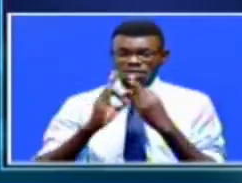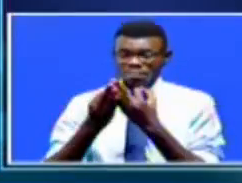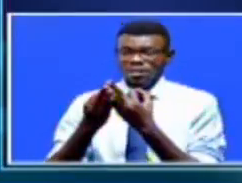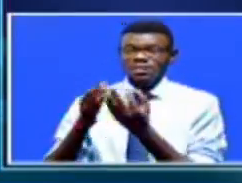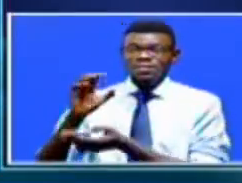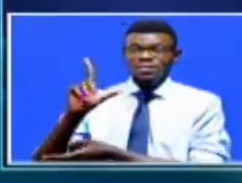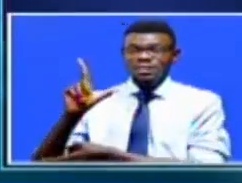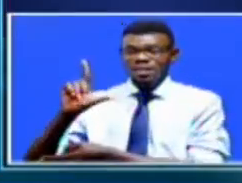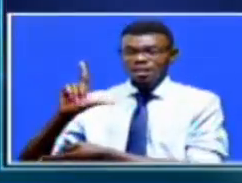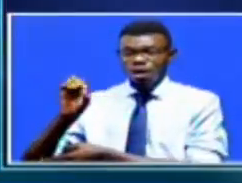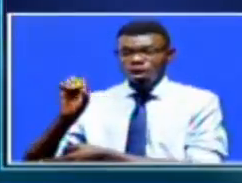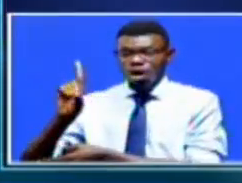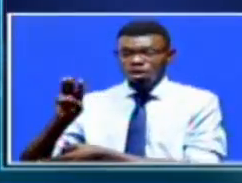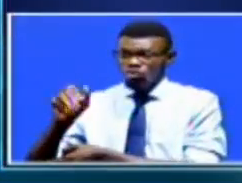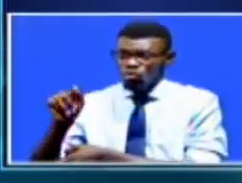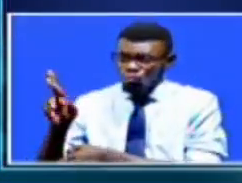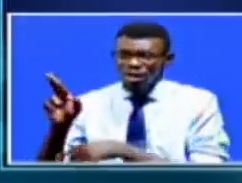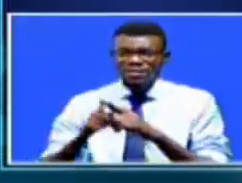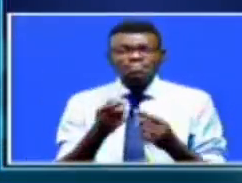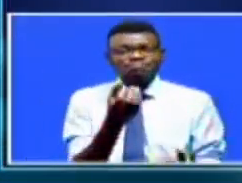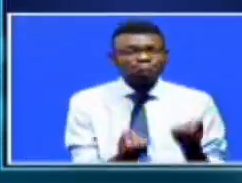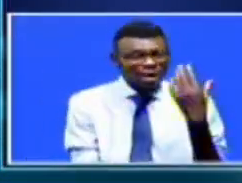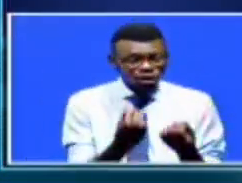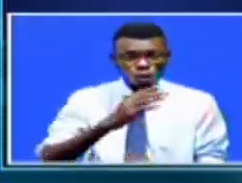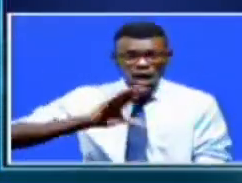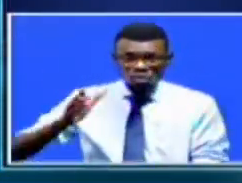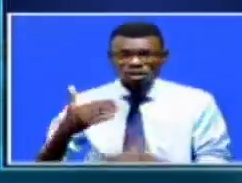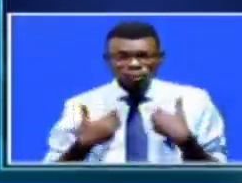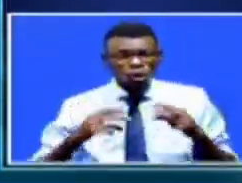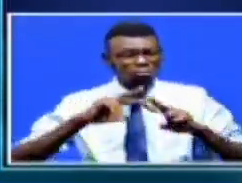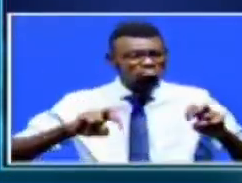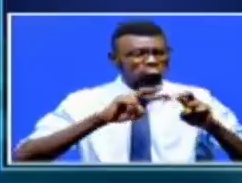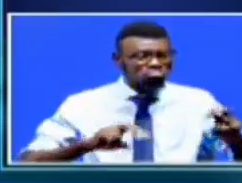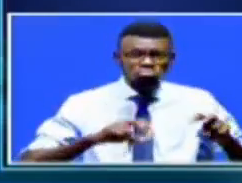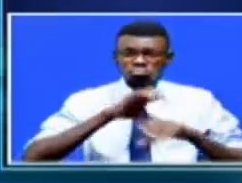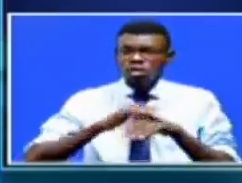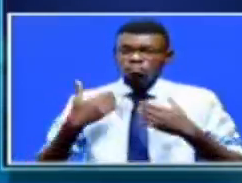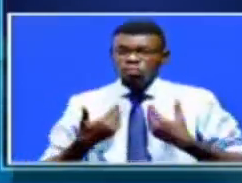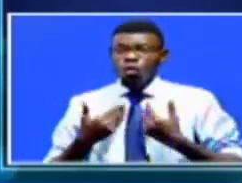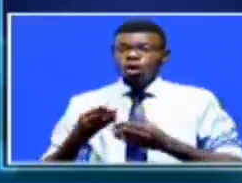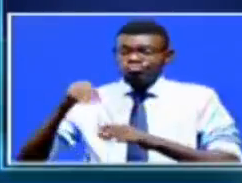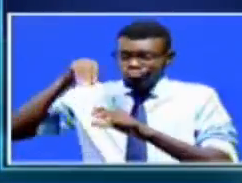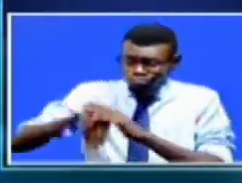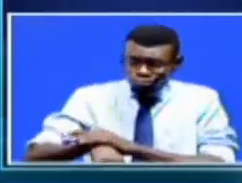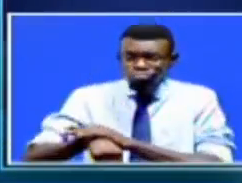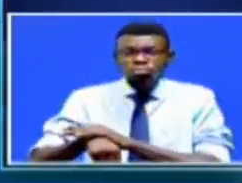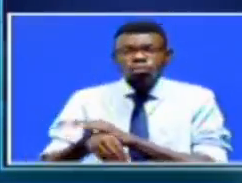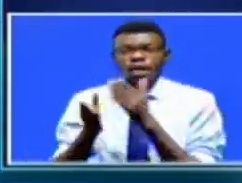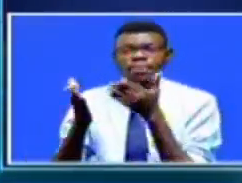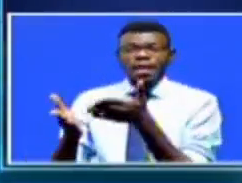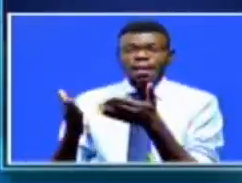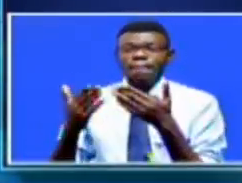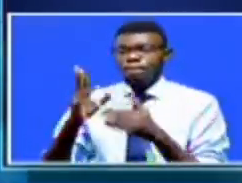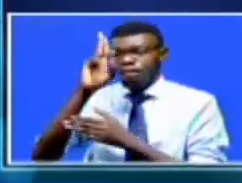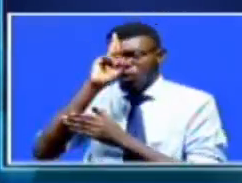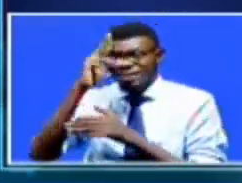and its environs and in Baringo County, search and rescue efforts continue along Kapsoi River for 7 missing police